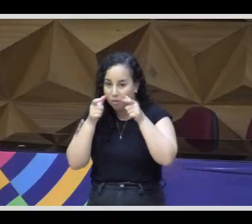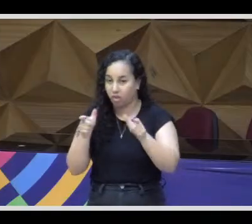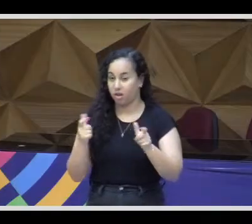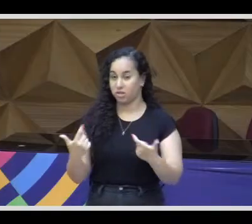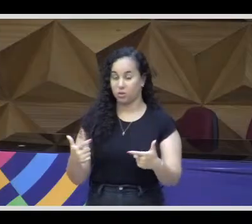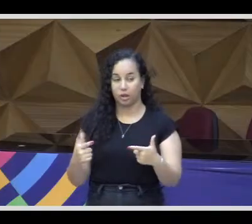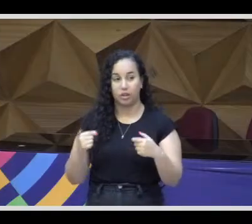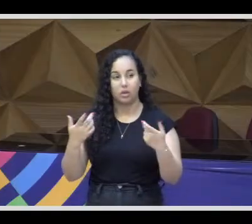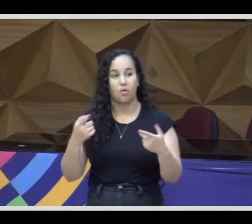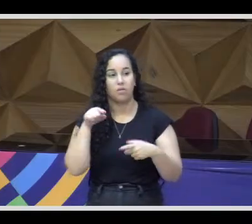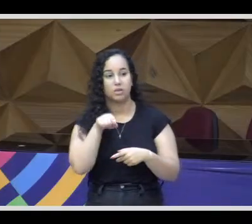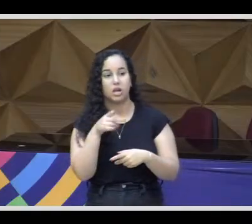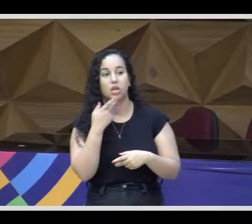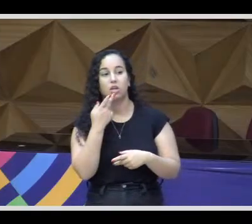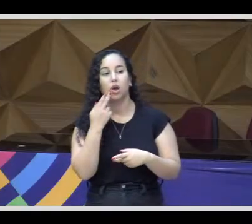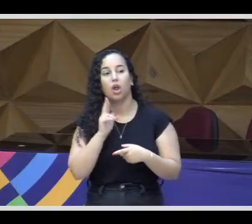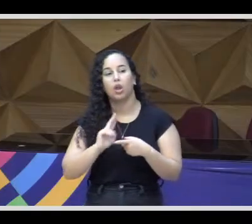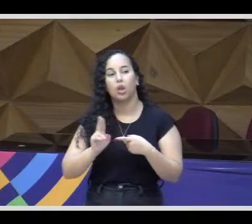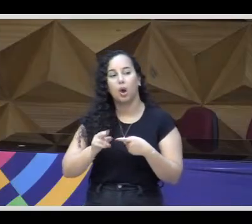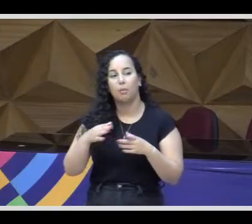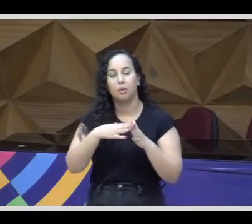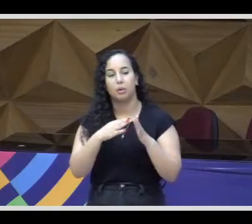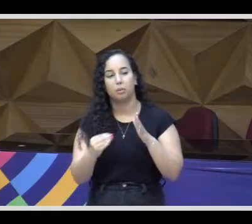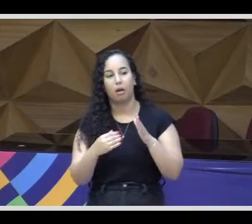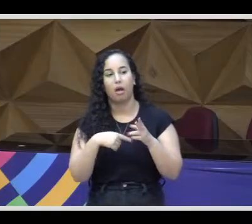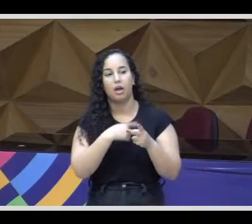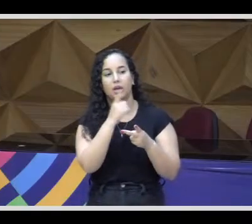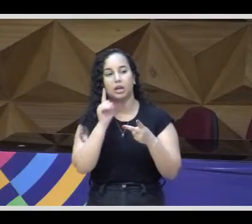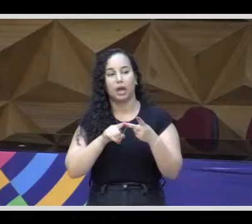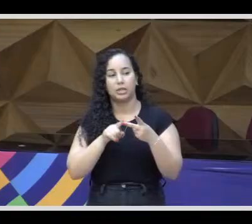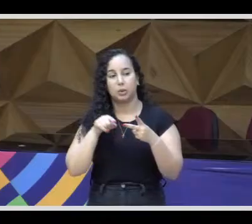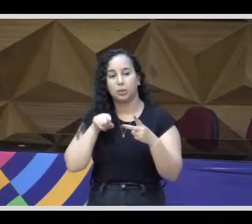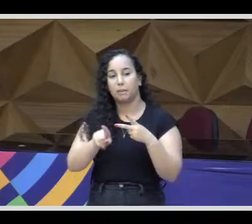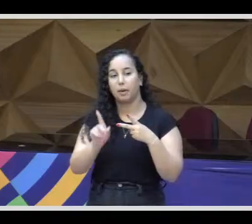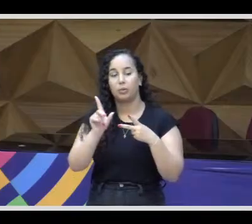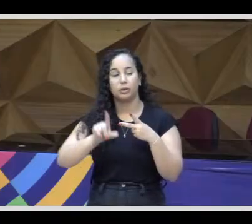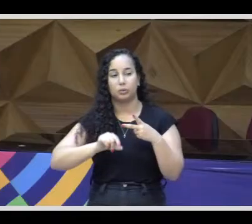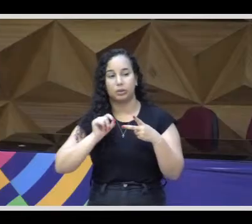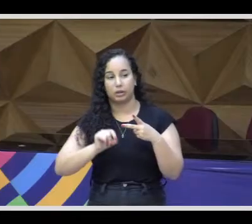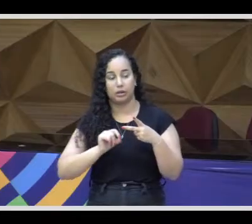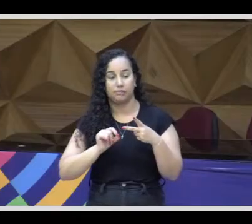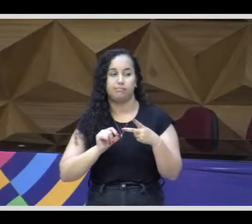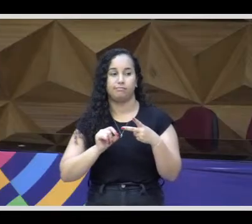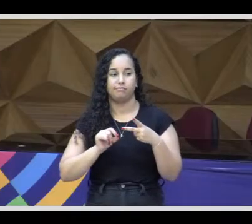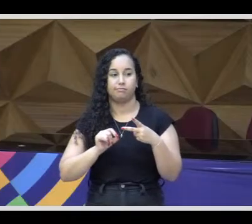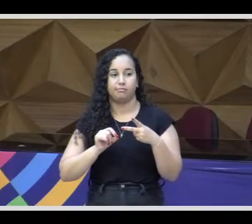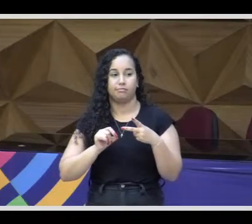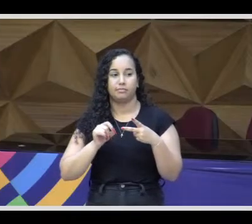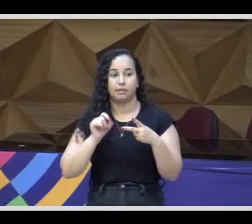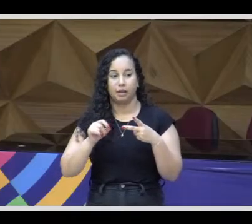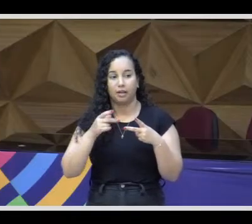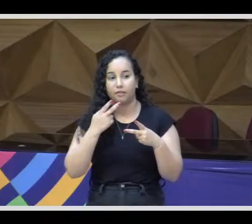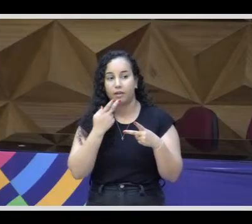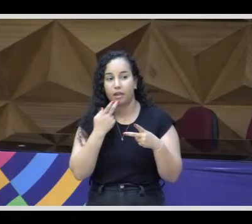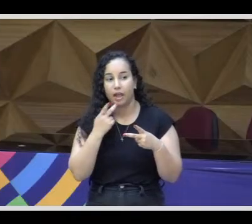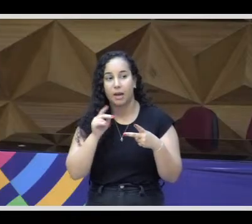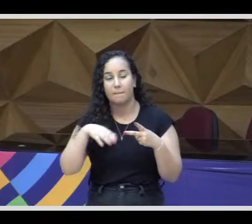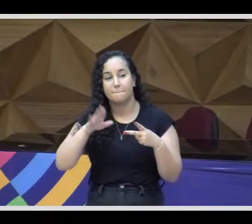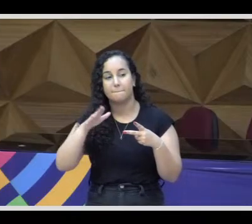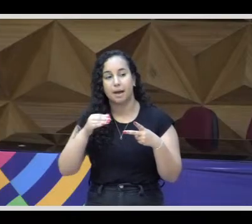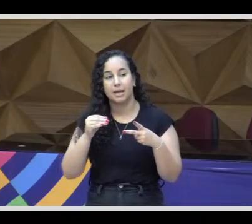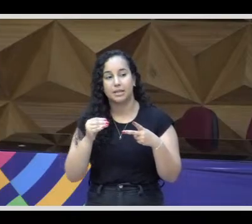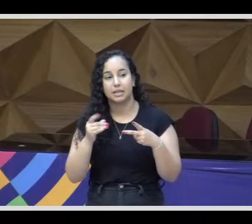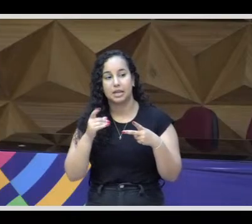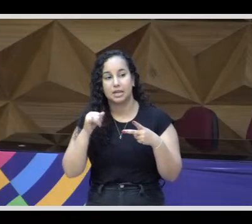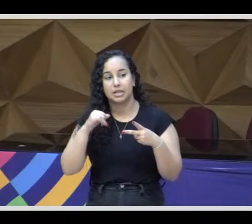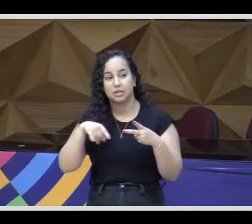how do you solve this in your model? That's the first question. And the second one is, I mean, it's more in the sense that if